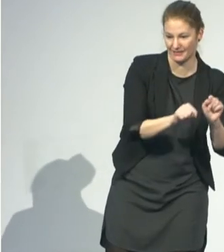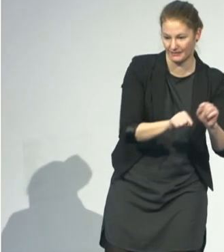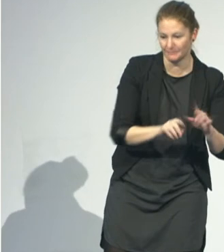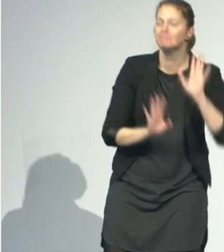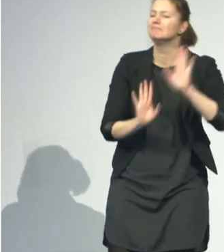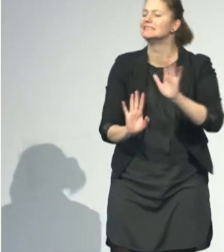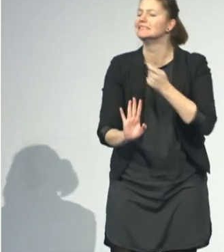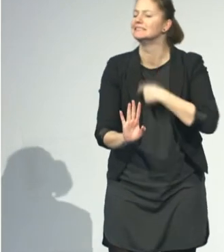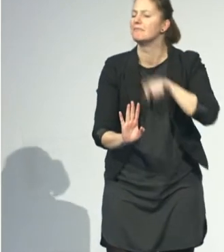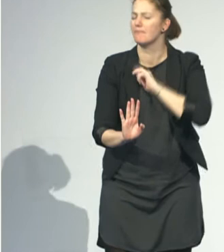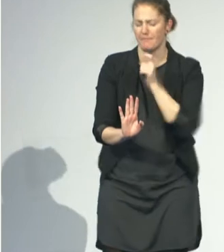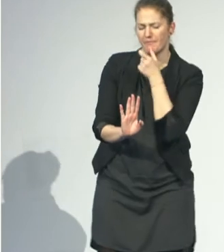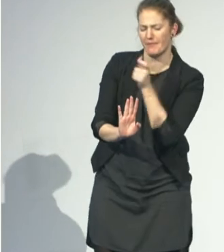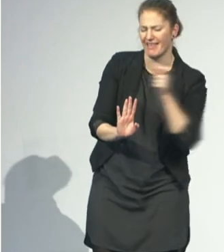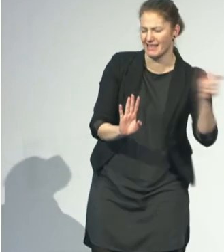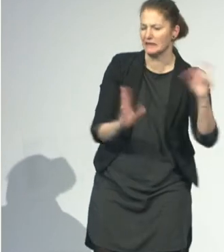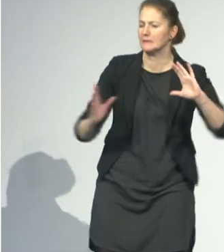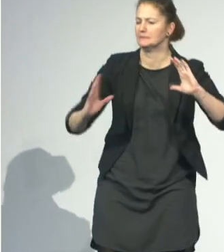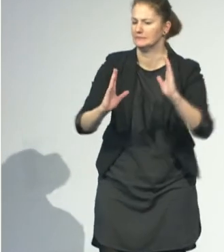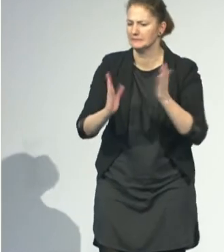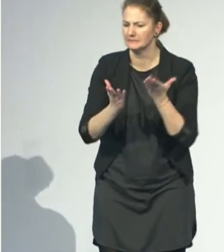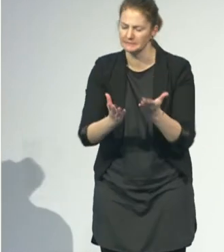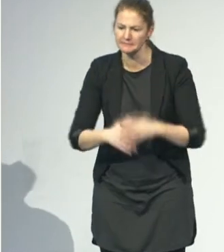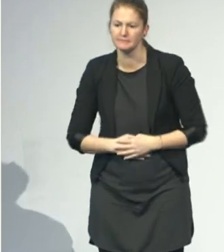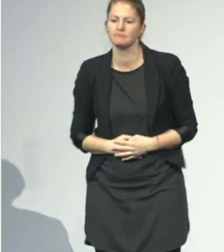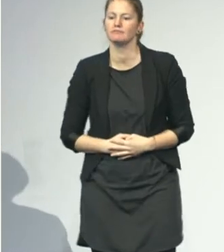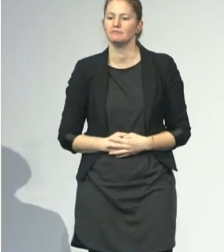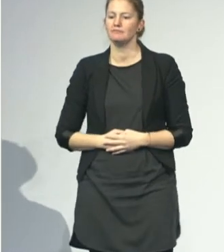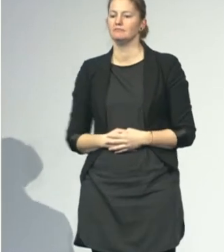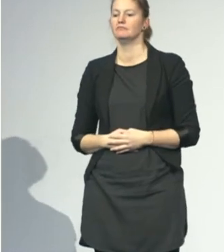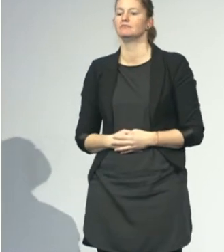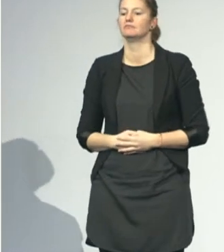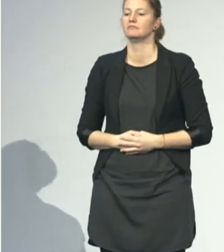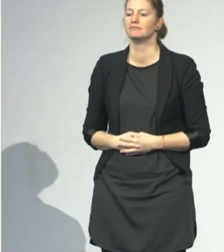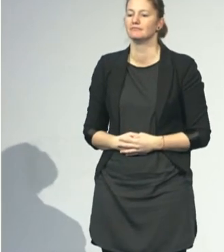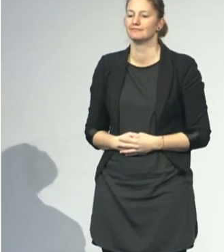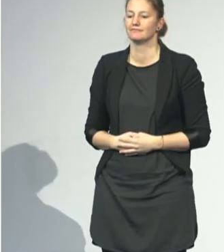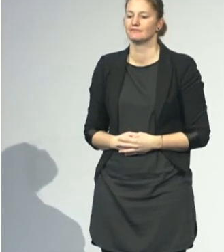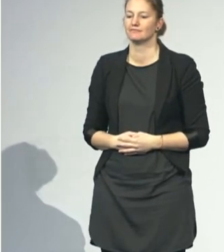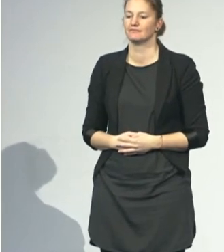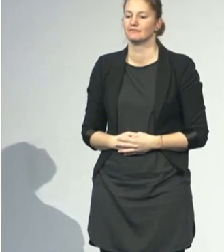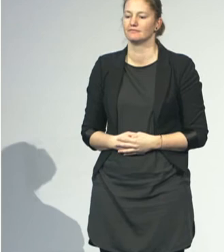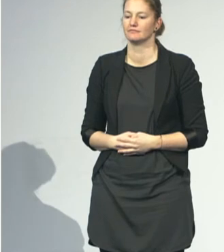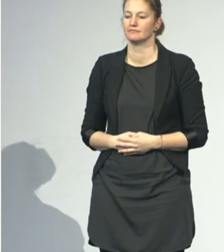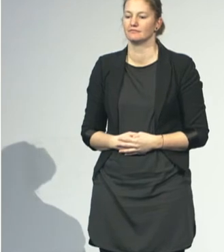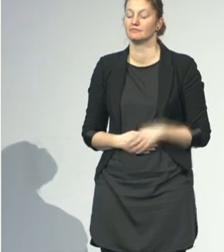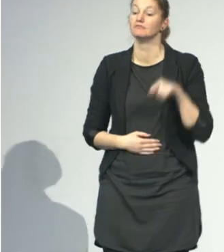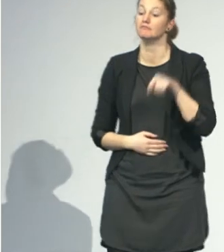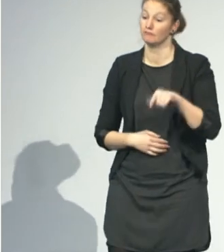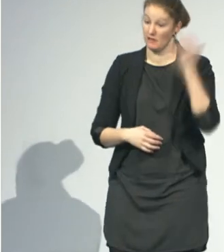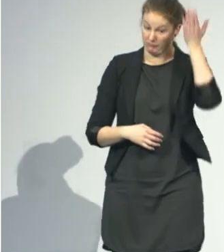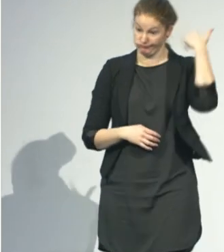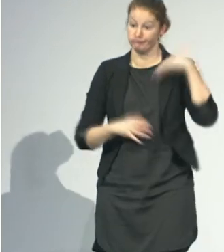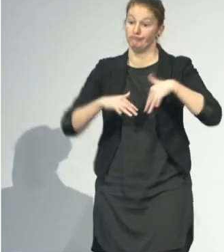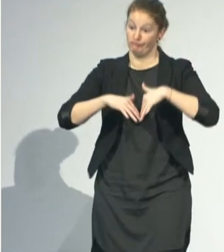Spanish blind people. So they are our founders, and they share with us the benefits of the social lottery in